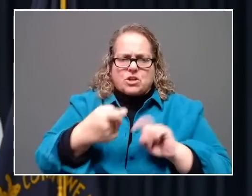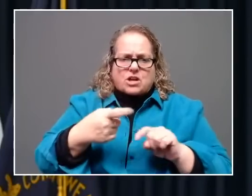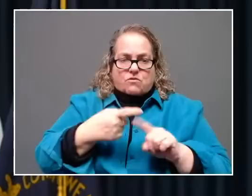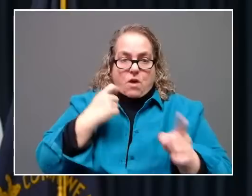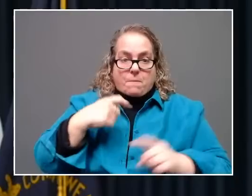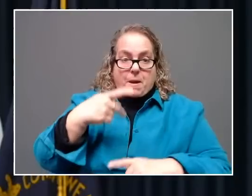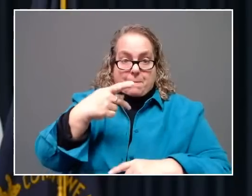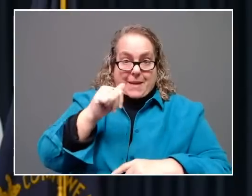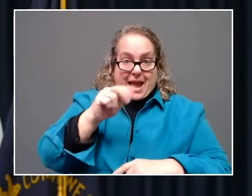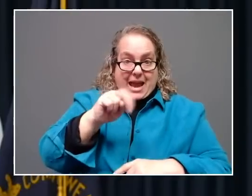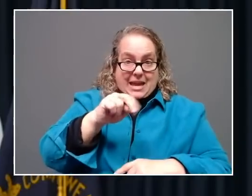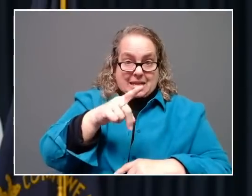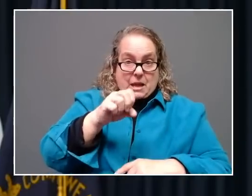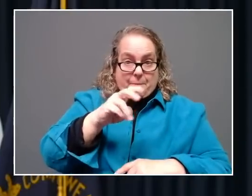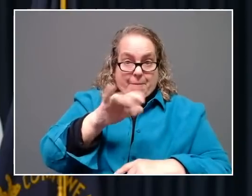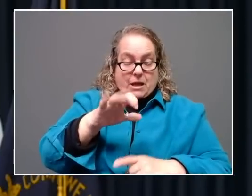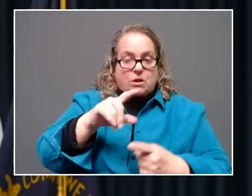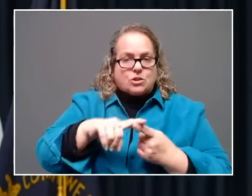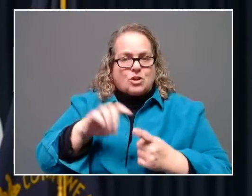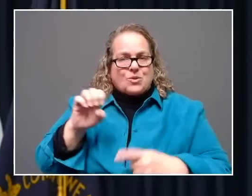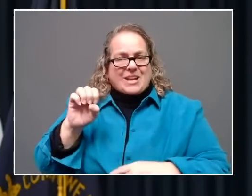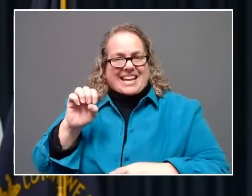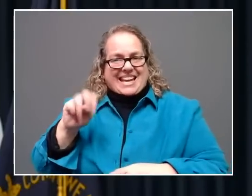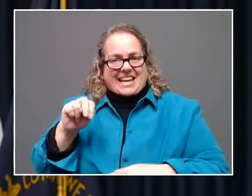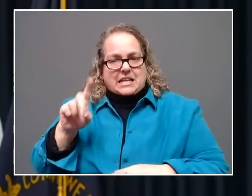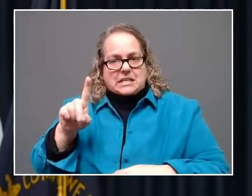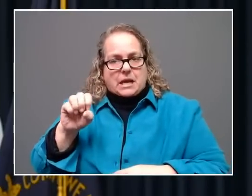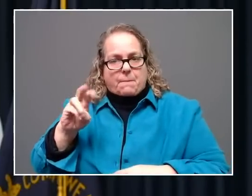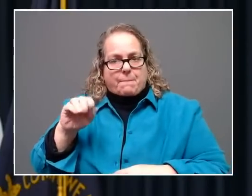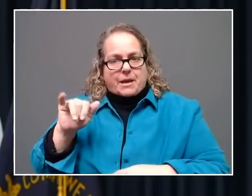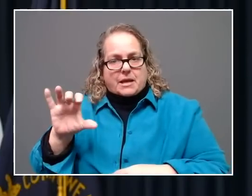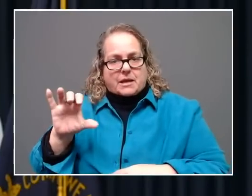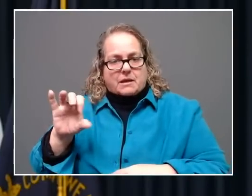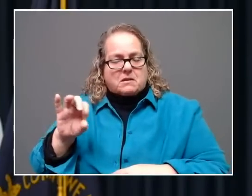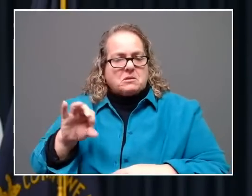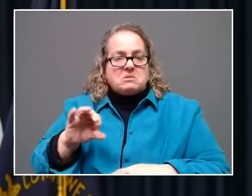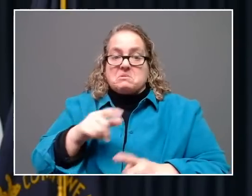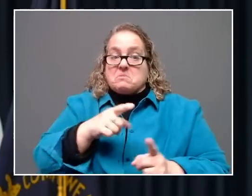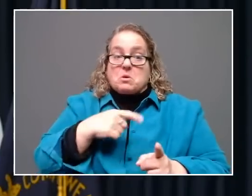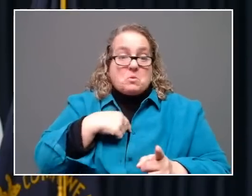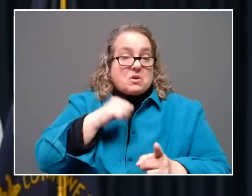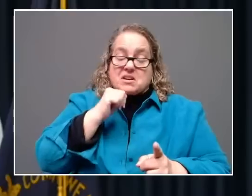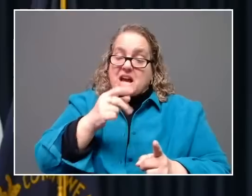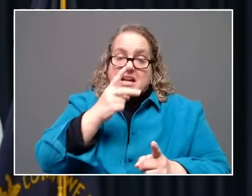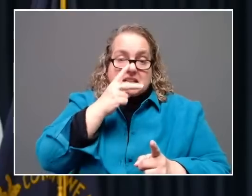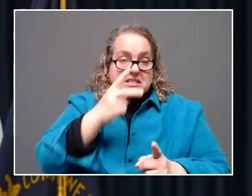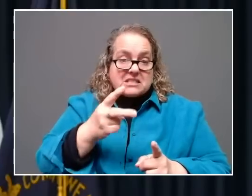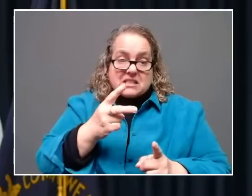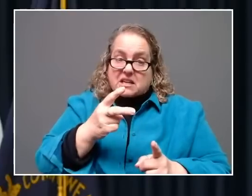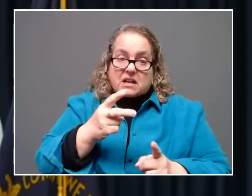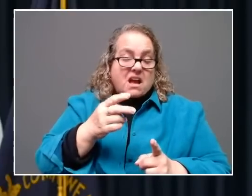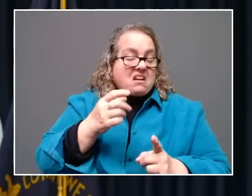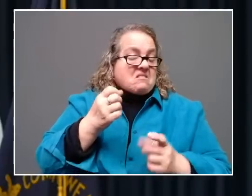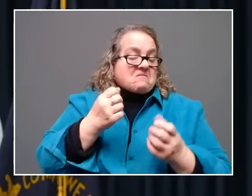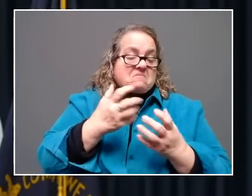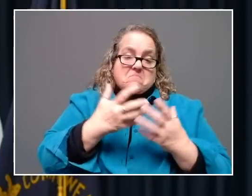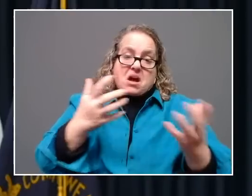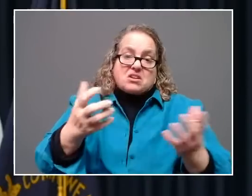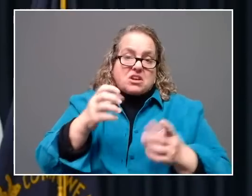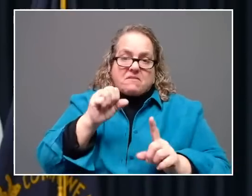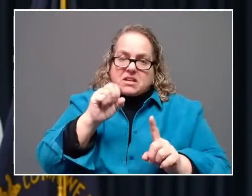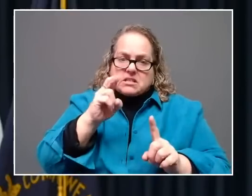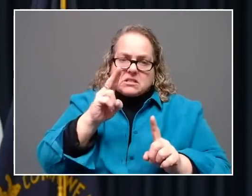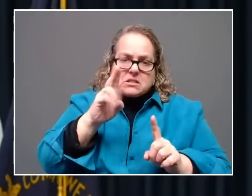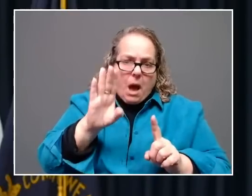We are not seeing any substantial amount of sub-Omicron in other